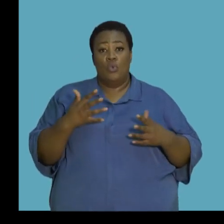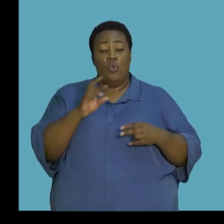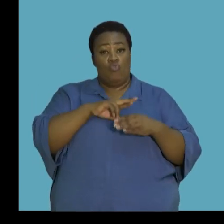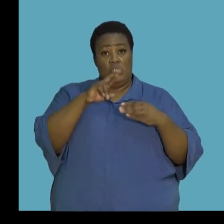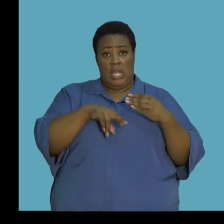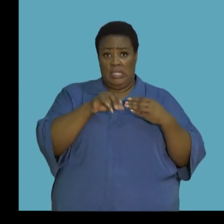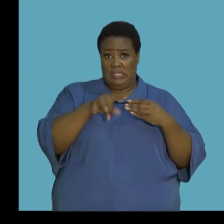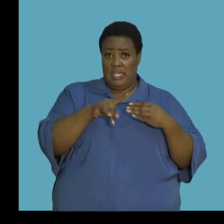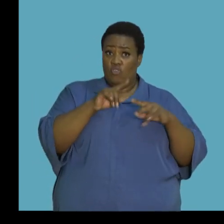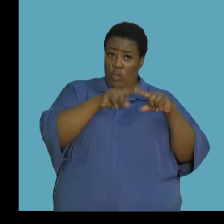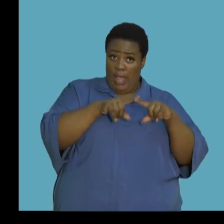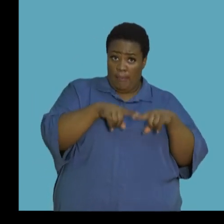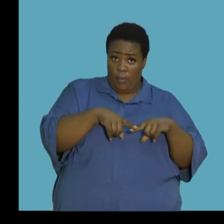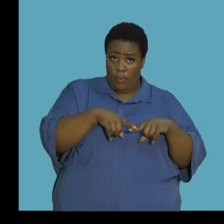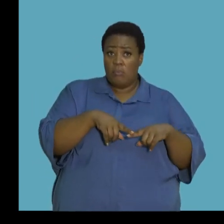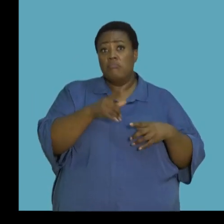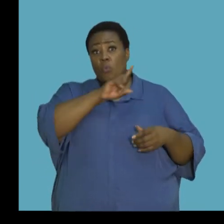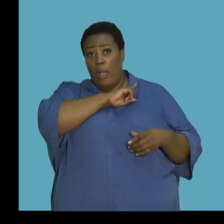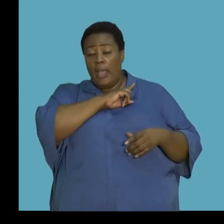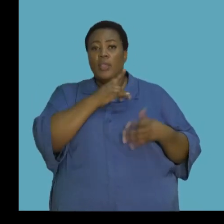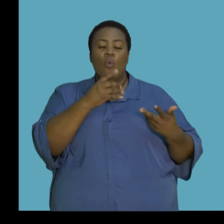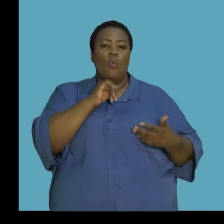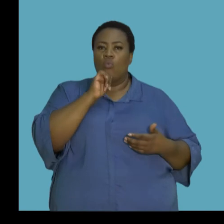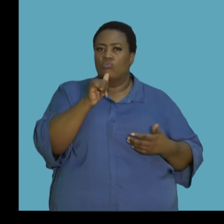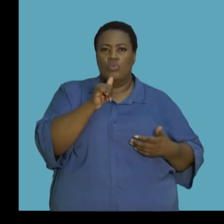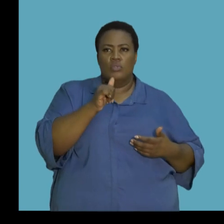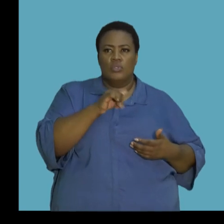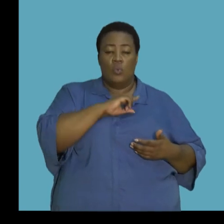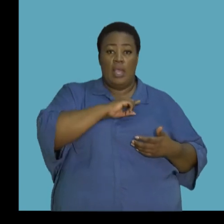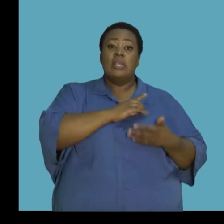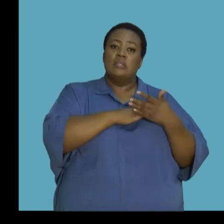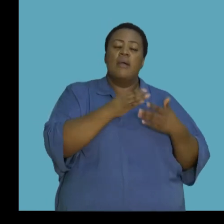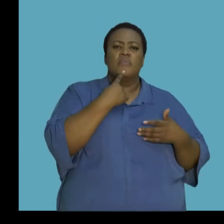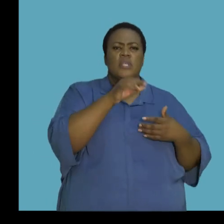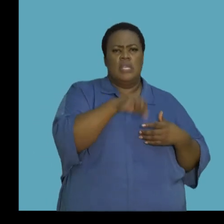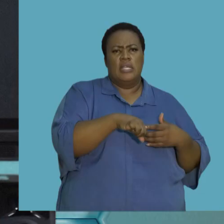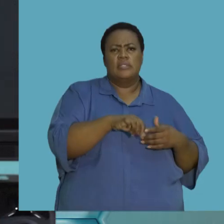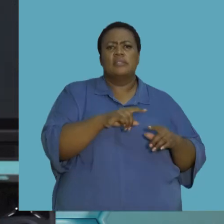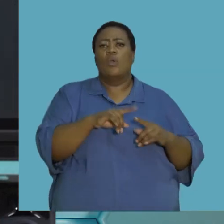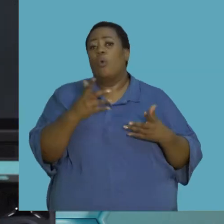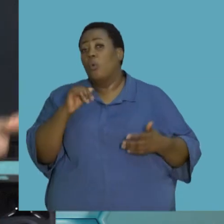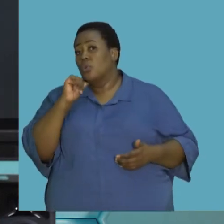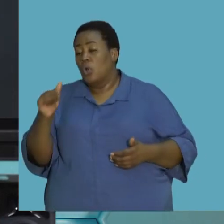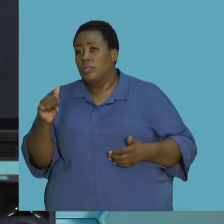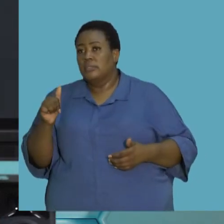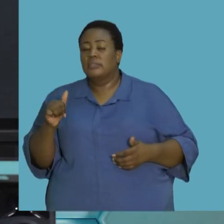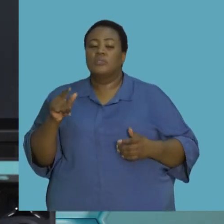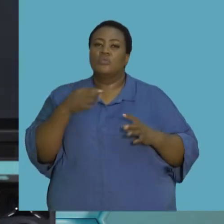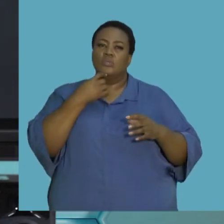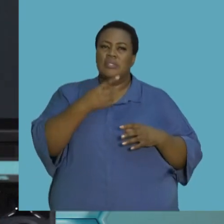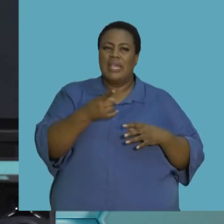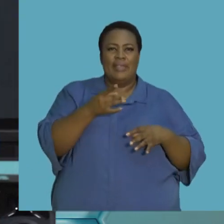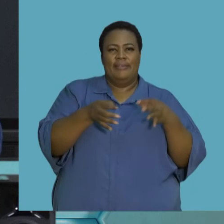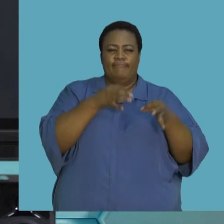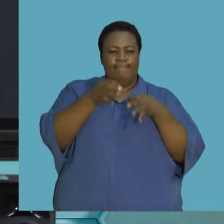results reliable? Why or why not? And many of you will choose to either go, yes, it's reliable, no,